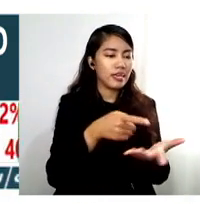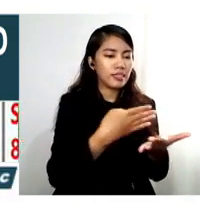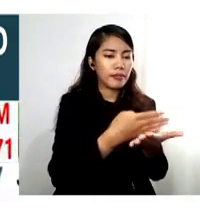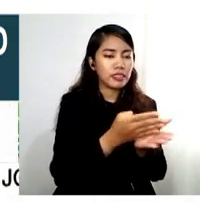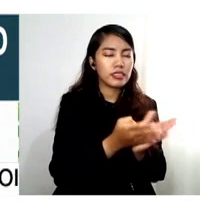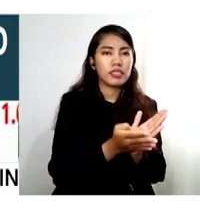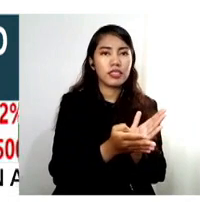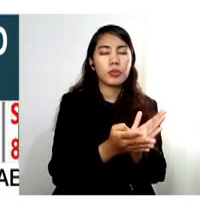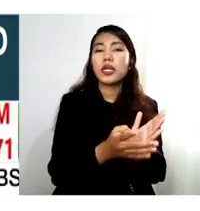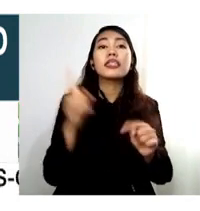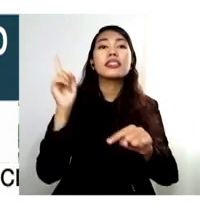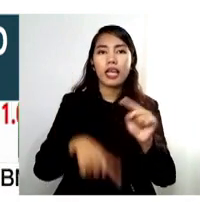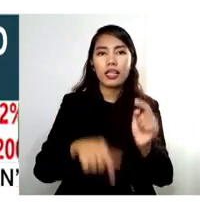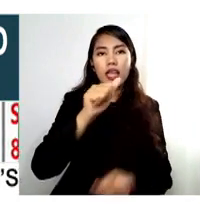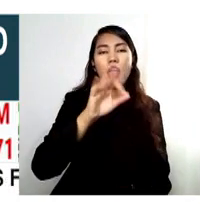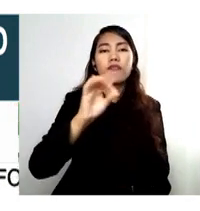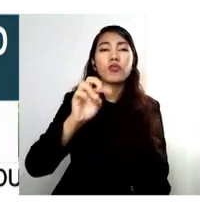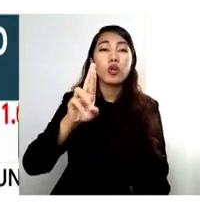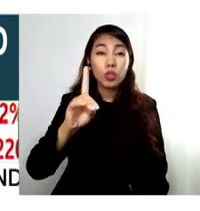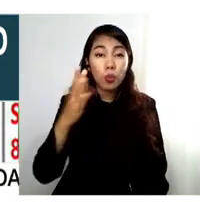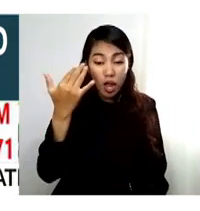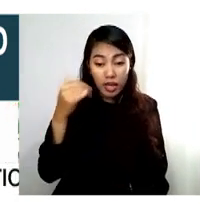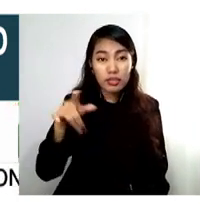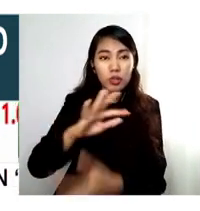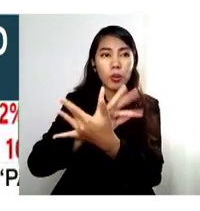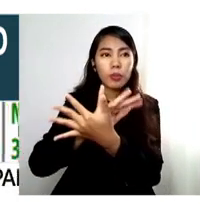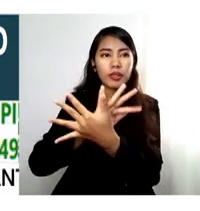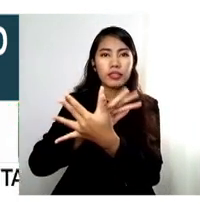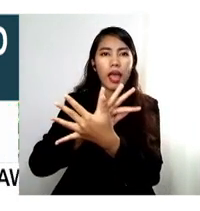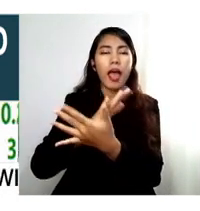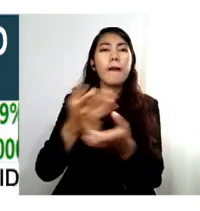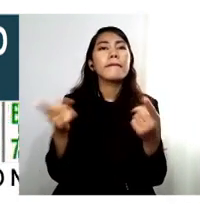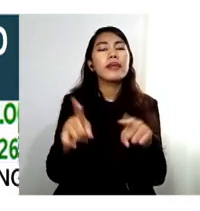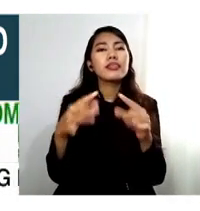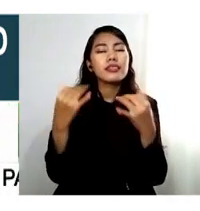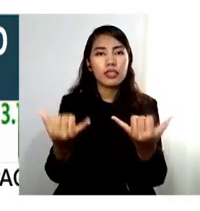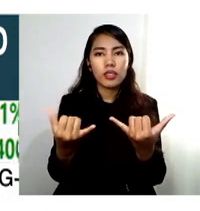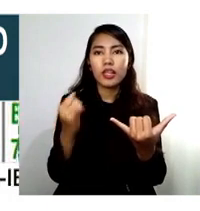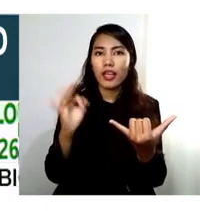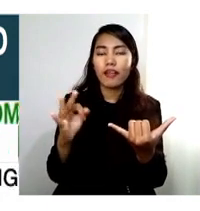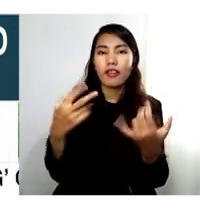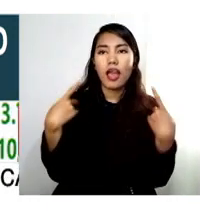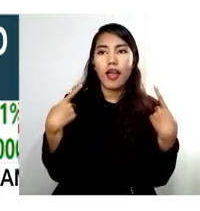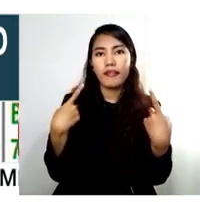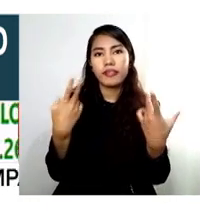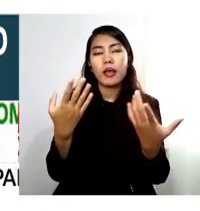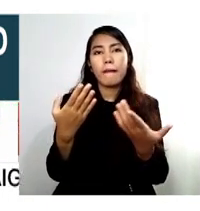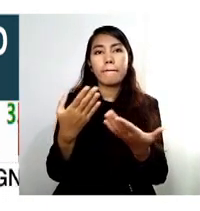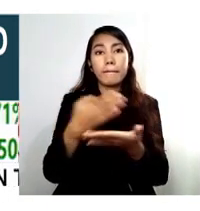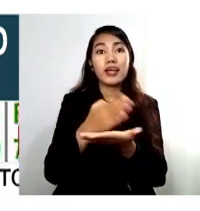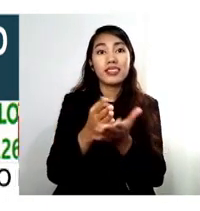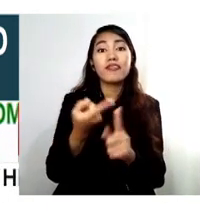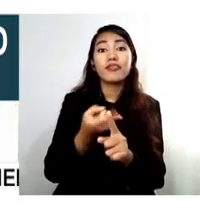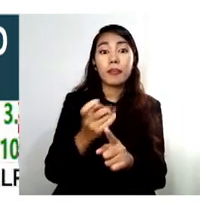cannot afford, because the COVID pandemic only happened now. And if we were to have a reenacted budget from last year, it would not have